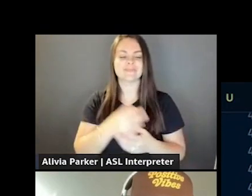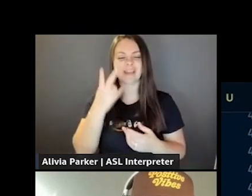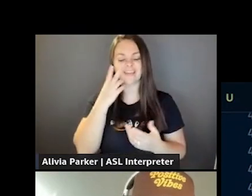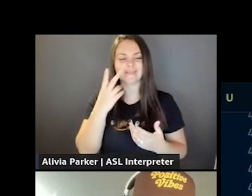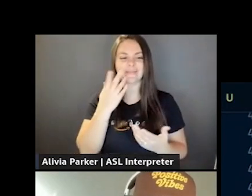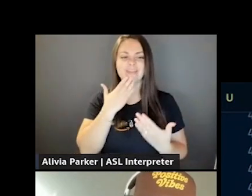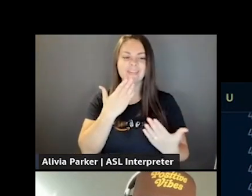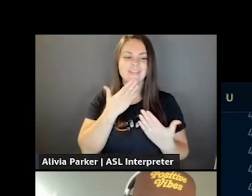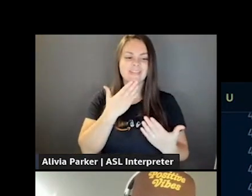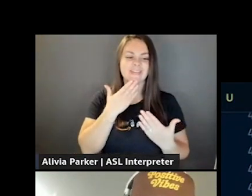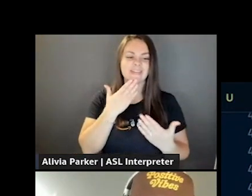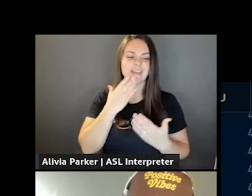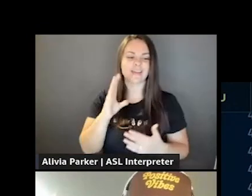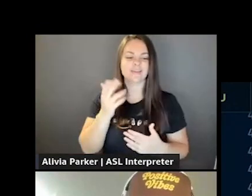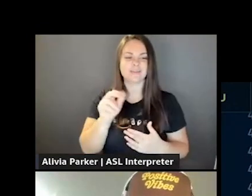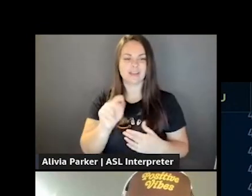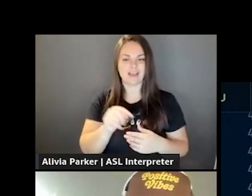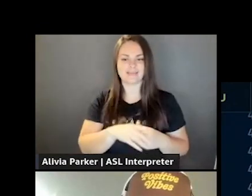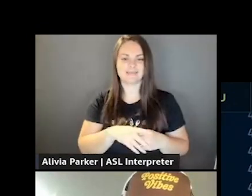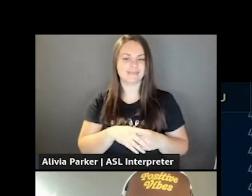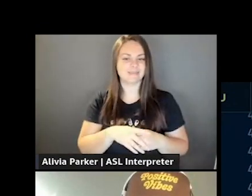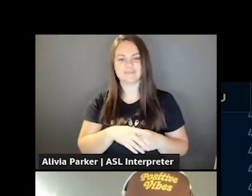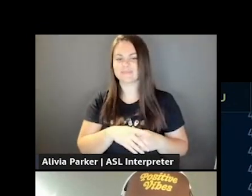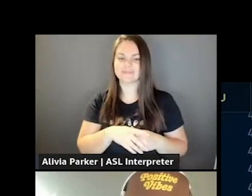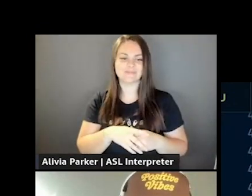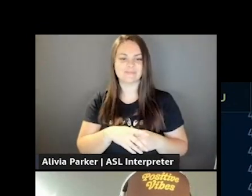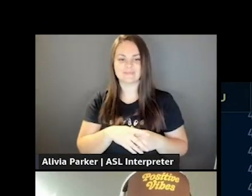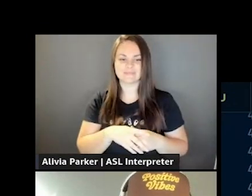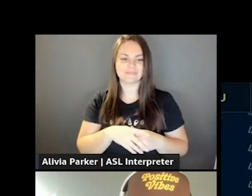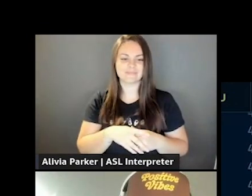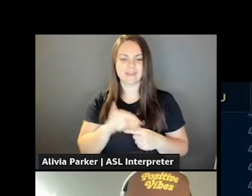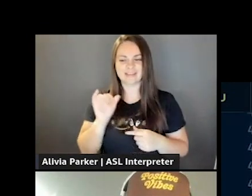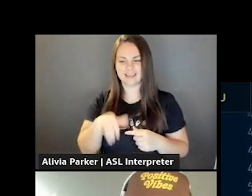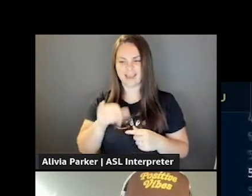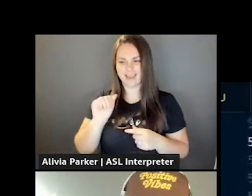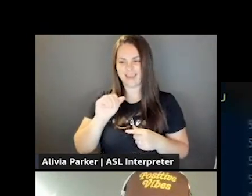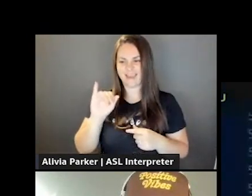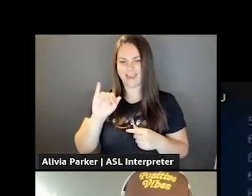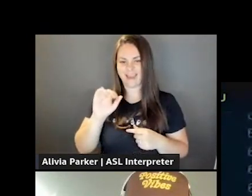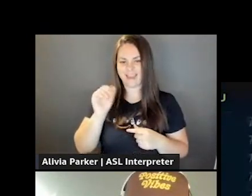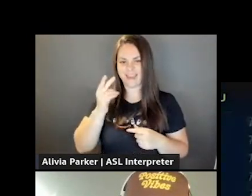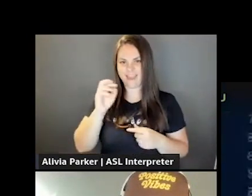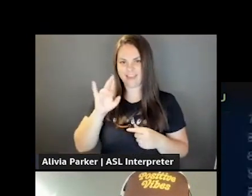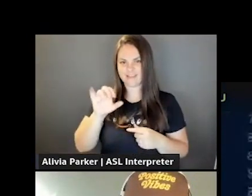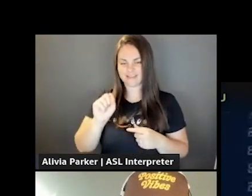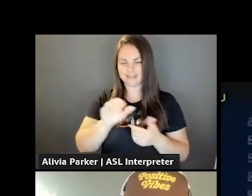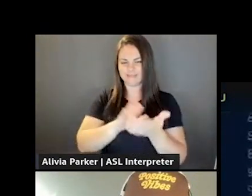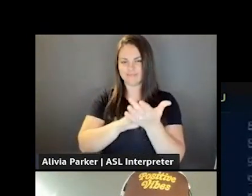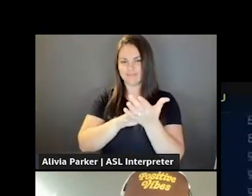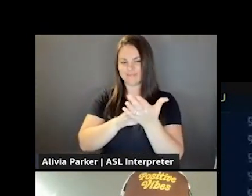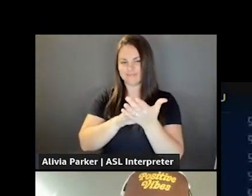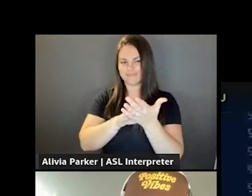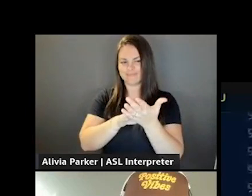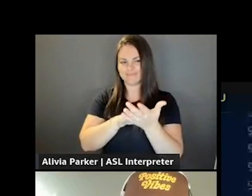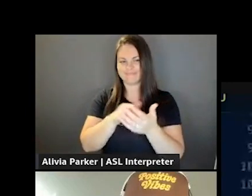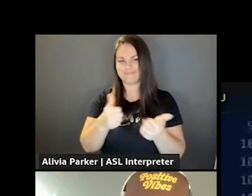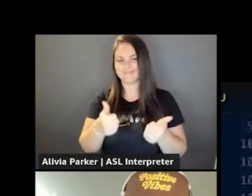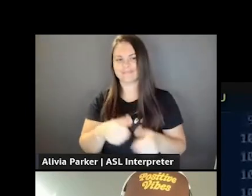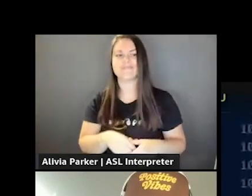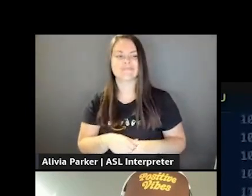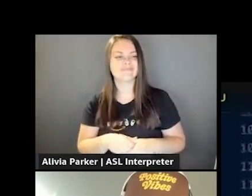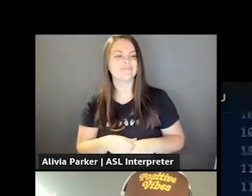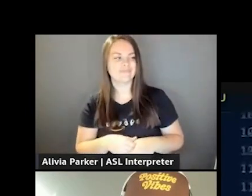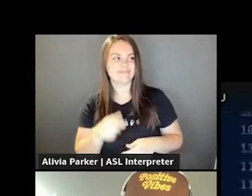the best. Chat is the best. Was that AI Harris? Good job. Yes. He's the best. He really